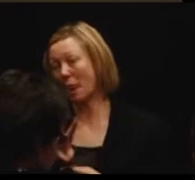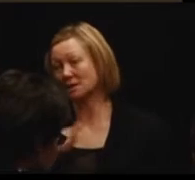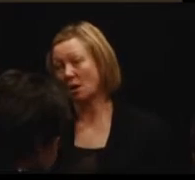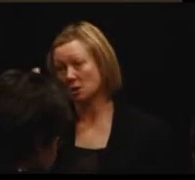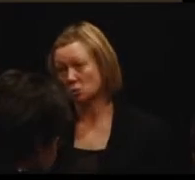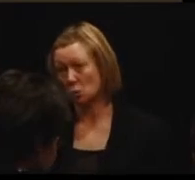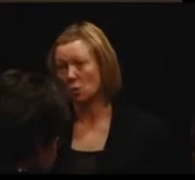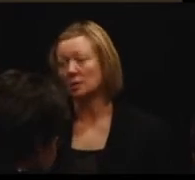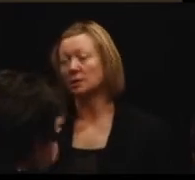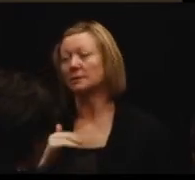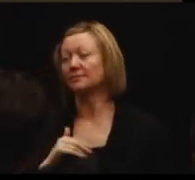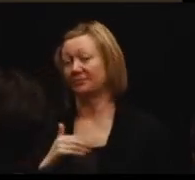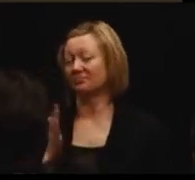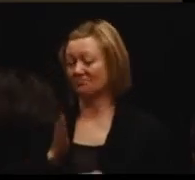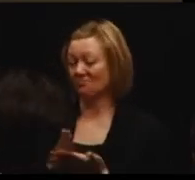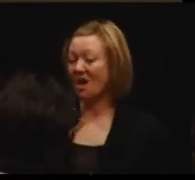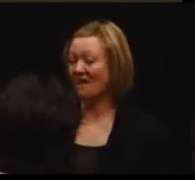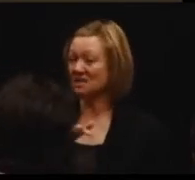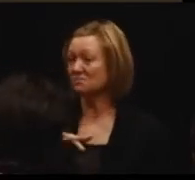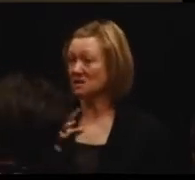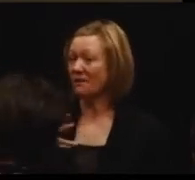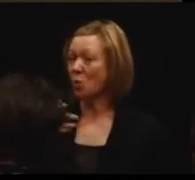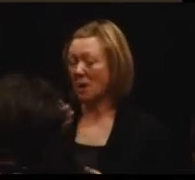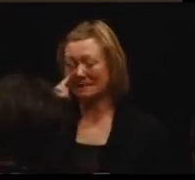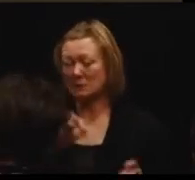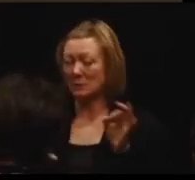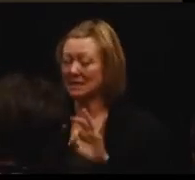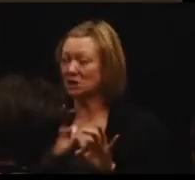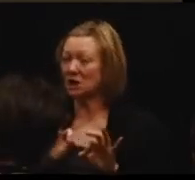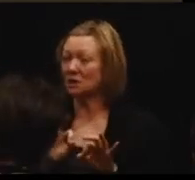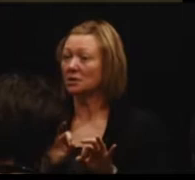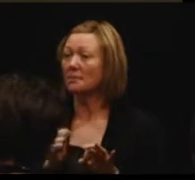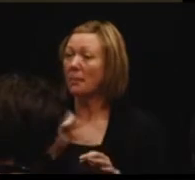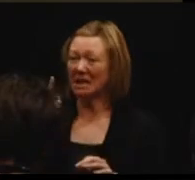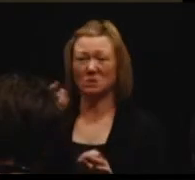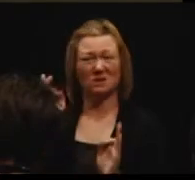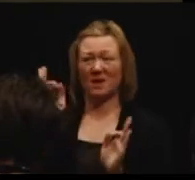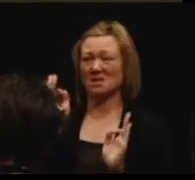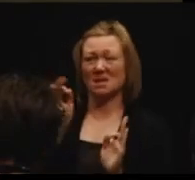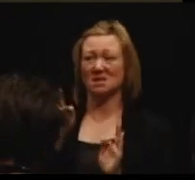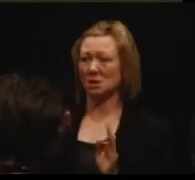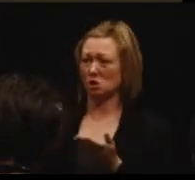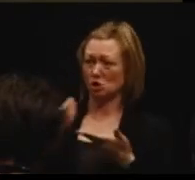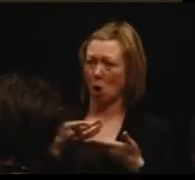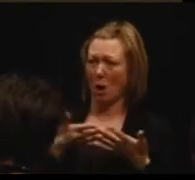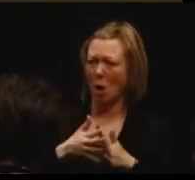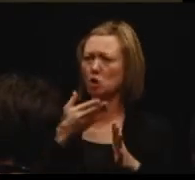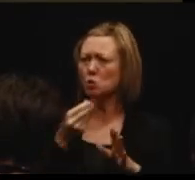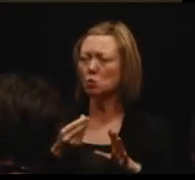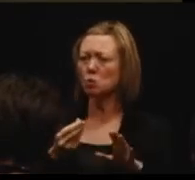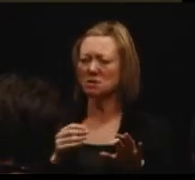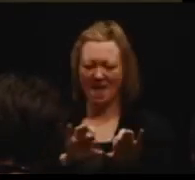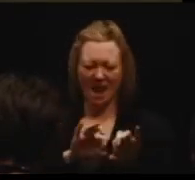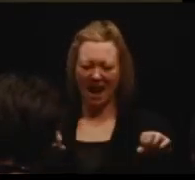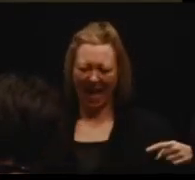School, that there really is a space for experimentation, and that my teacher was really fantastic in that, and that he'd show you how to use a lathe and said,